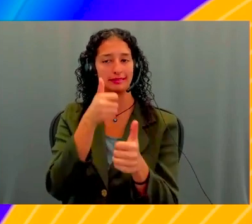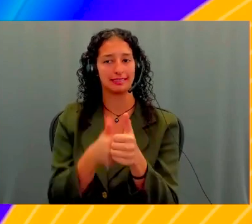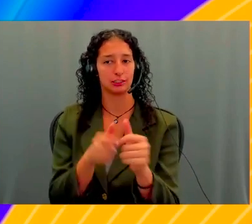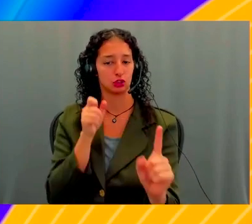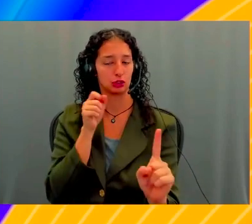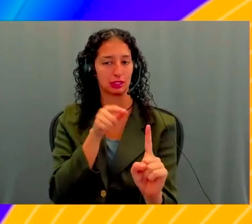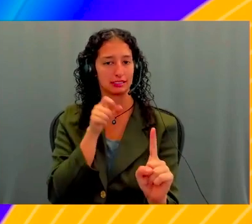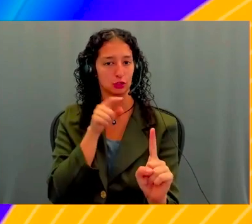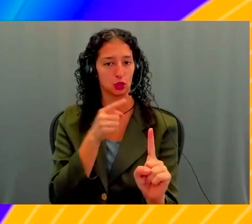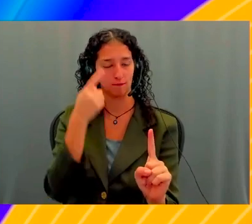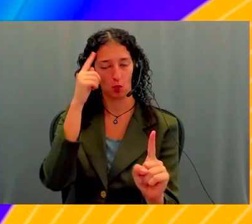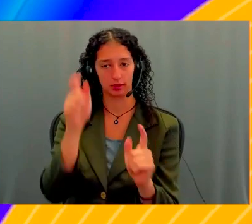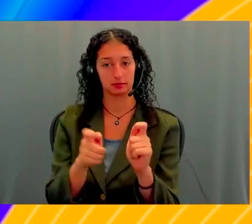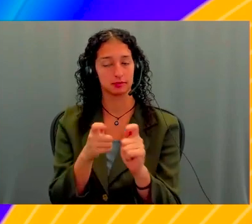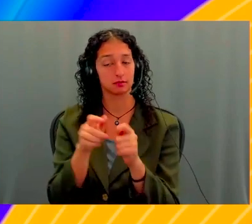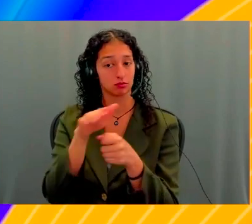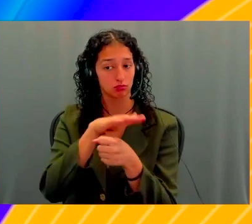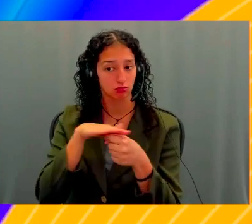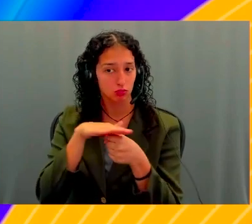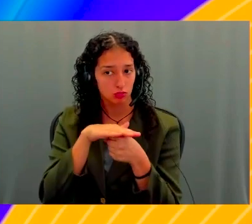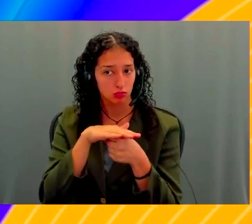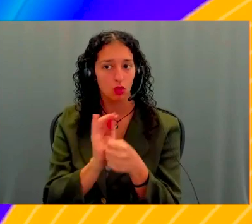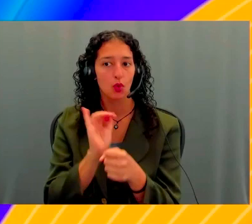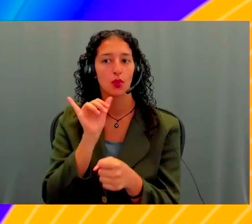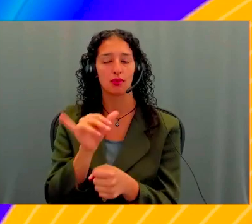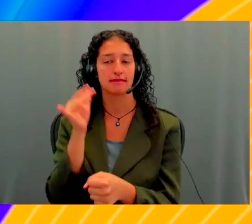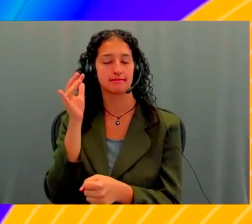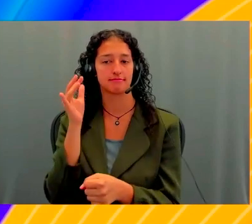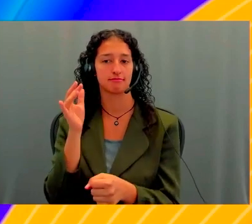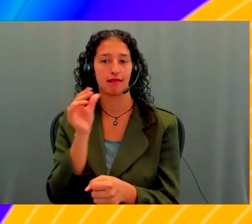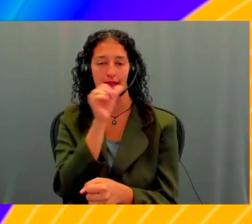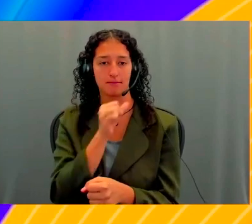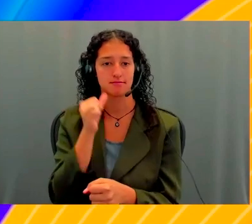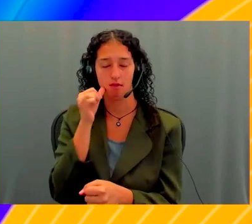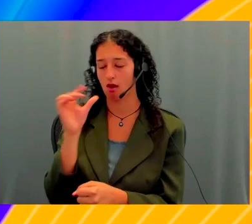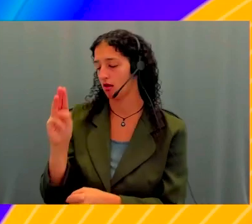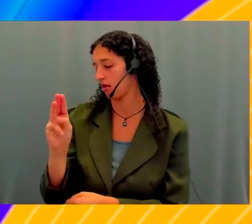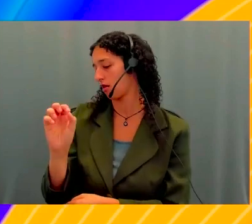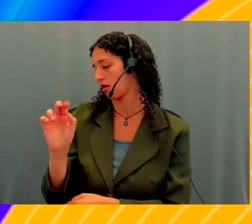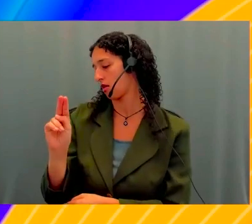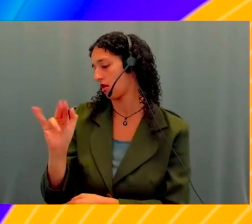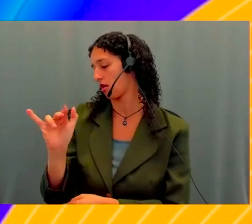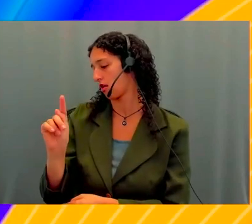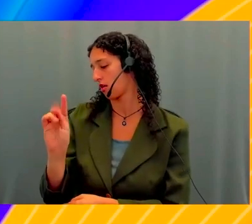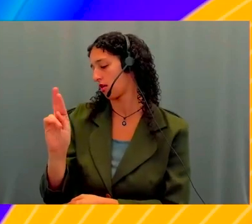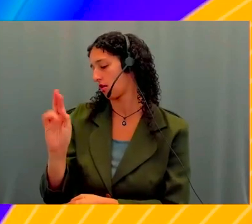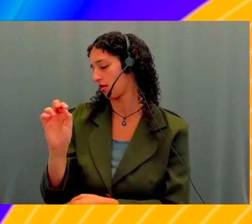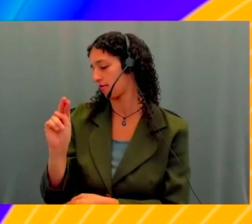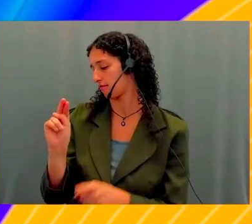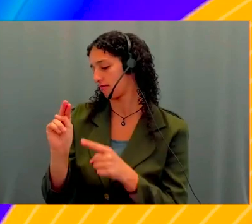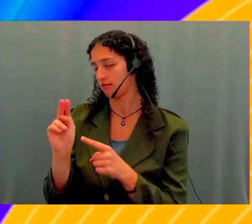where you have it. Yeah. So that's Amazon Monitron. I actually got these sensors for you guys to look at it